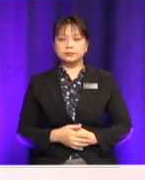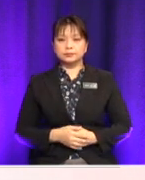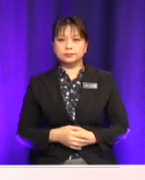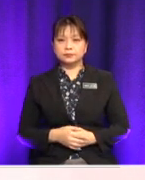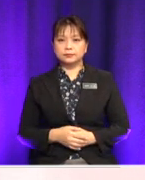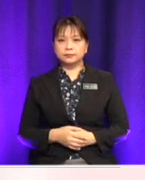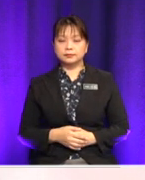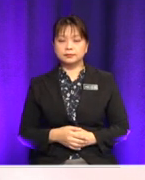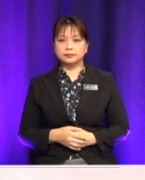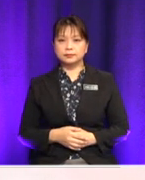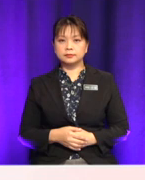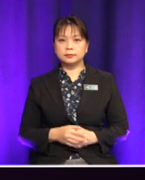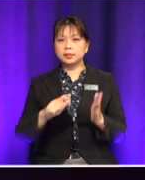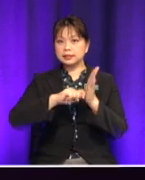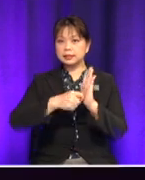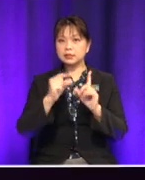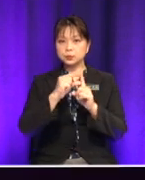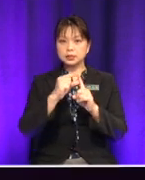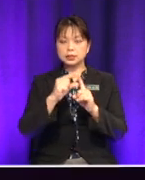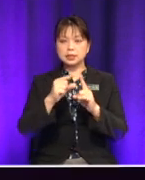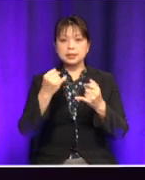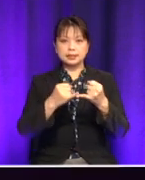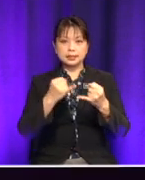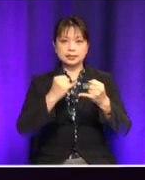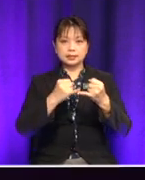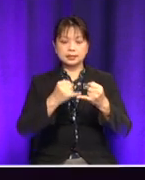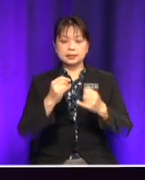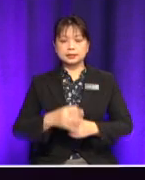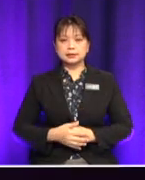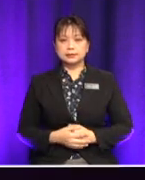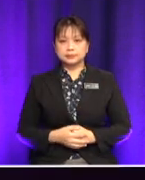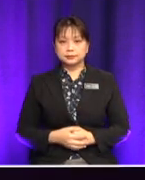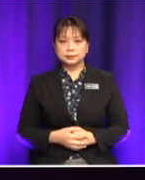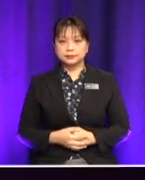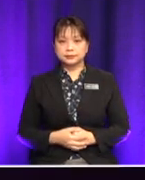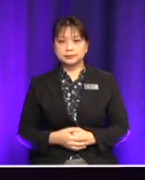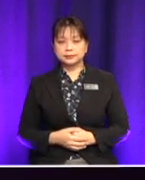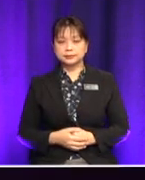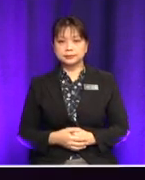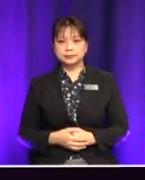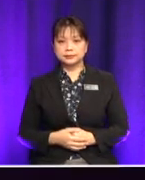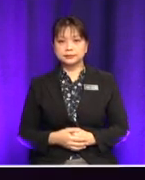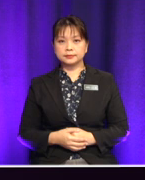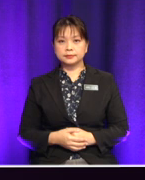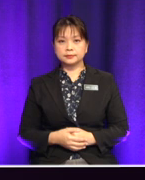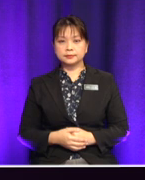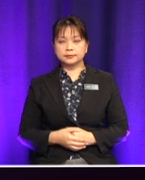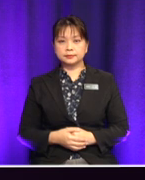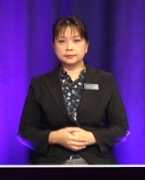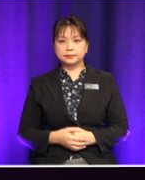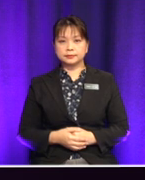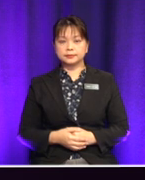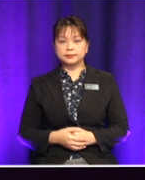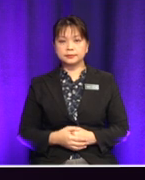All right. Now we have come to the last keywords for the last question. Anyone in the house? Okay. Can